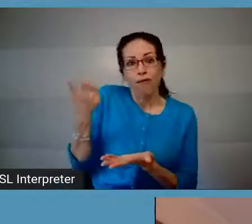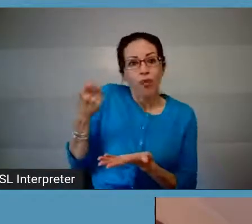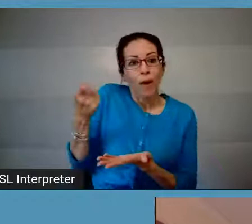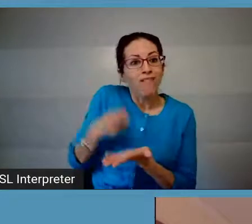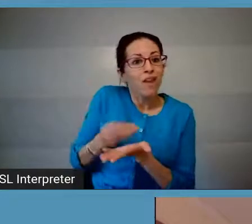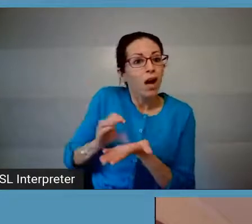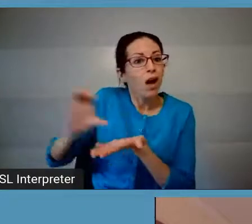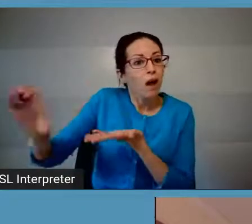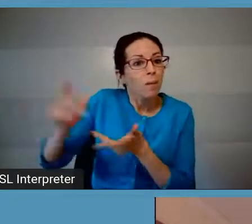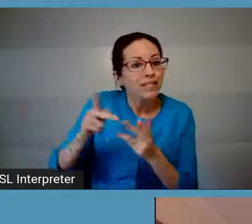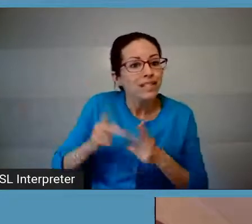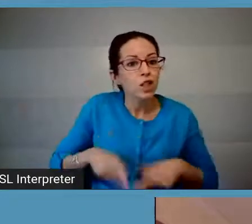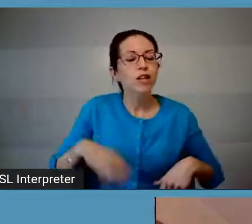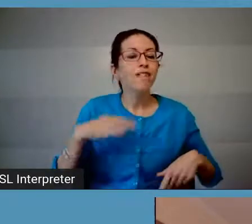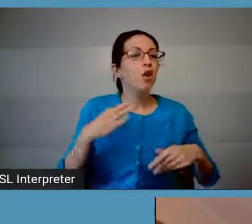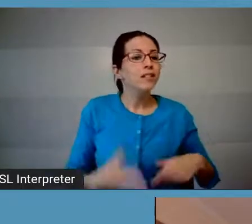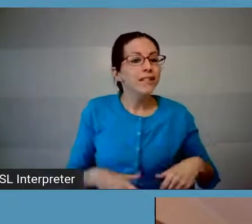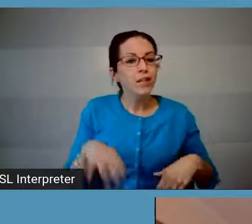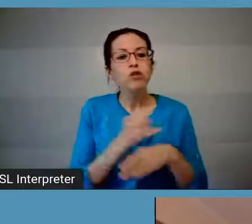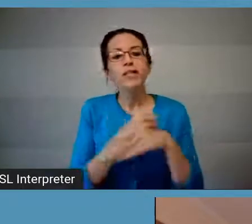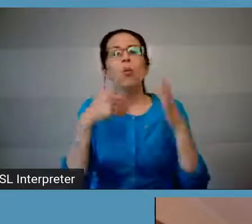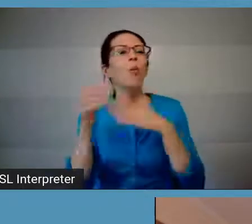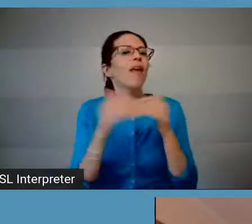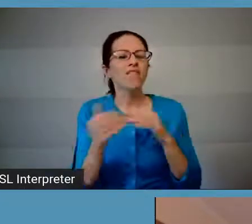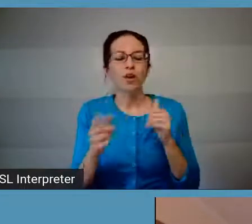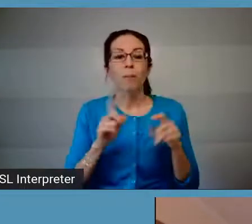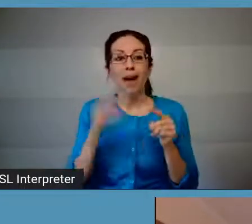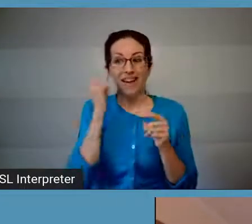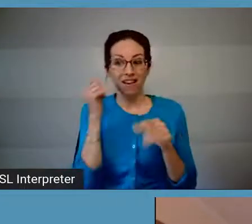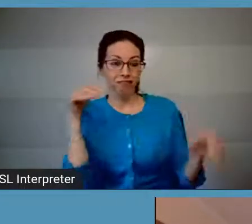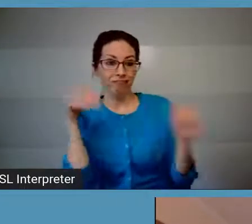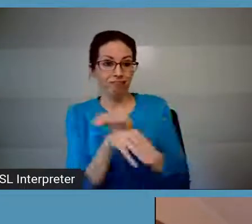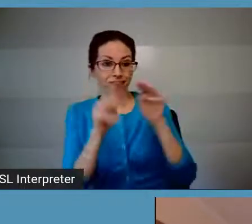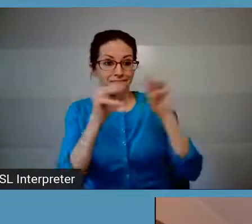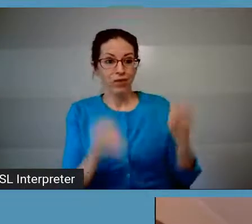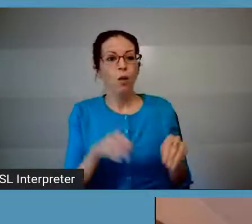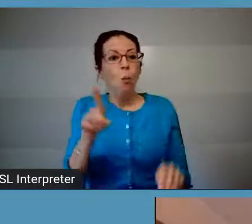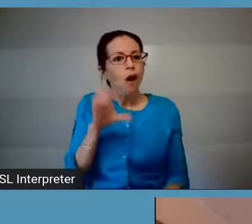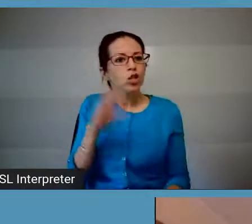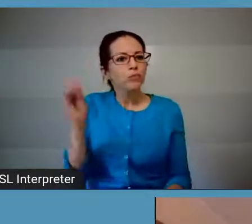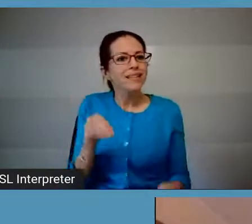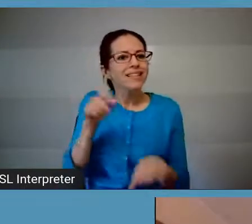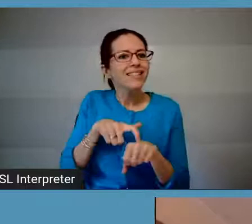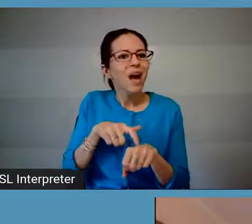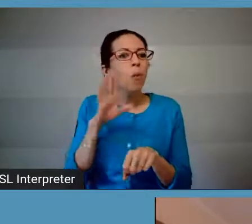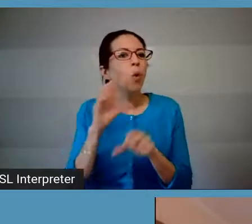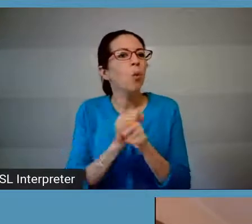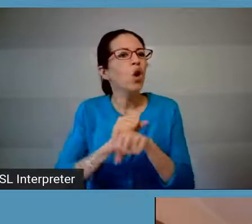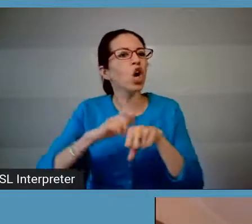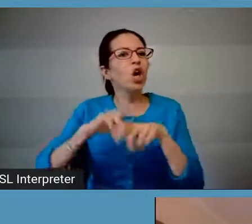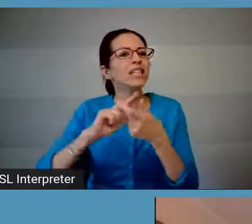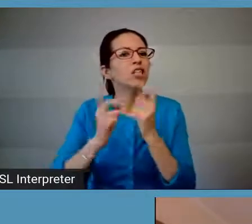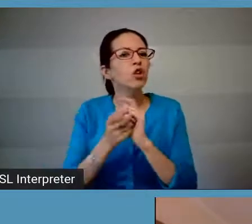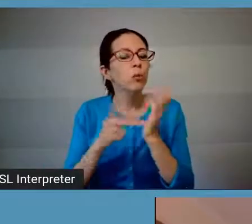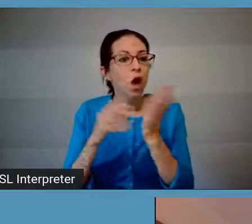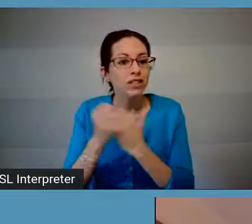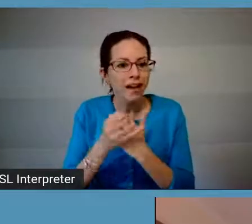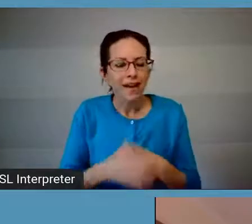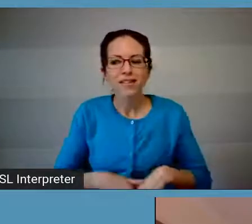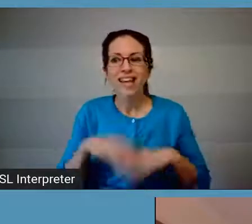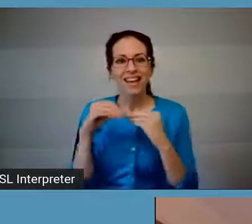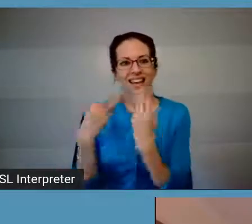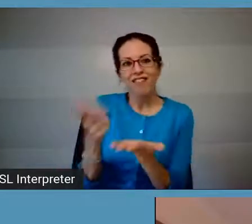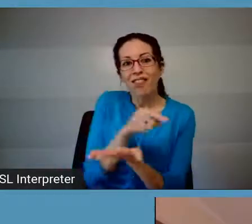or interns, but whatever time they spend at your museum, 100% of it is being spent on this digitization project. Give